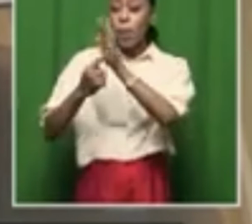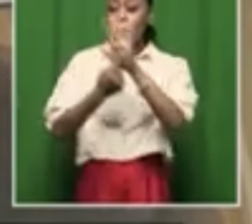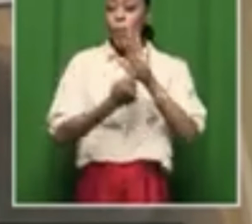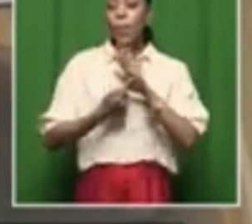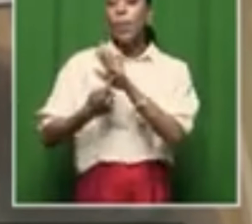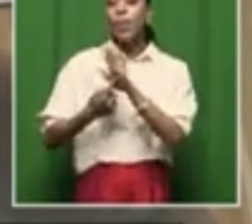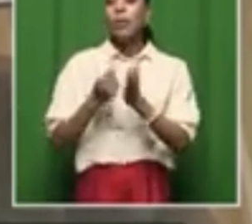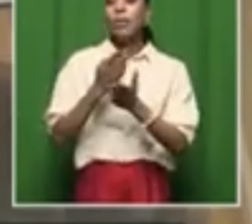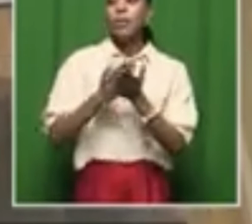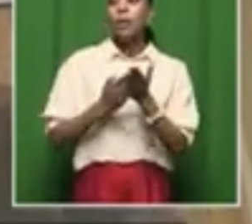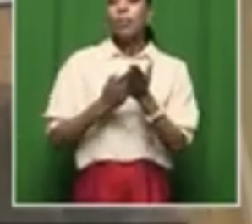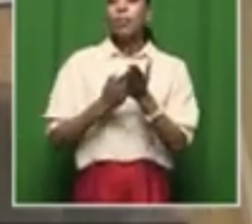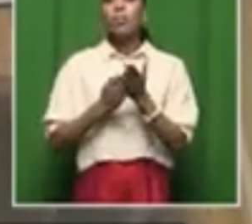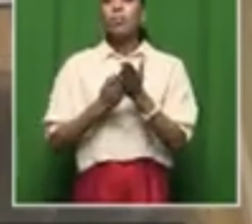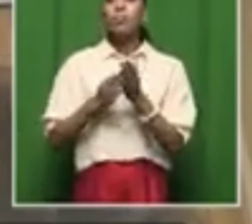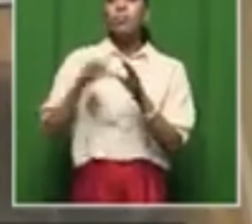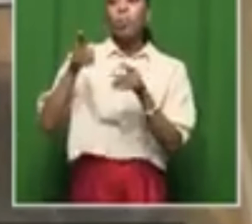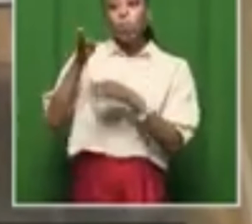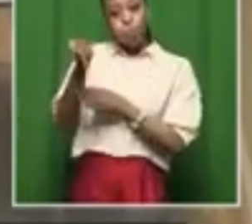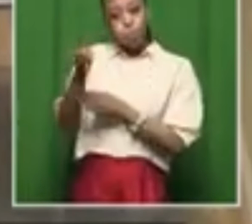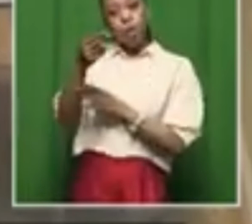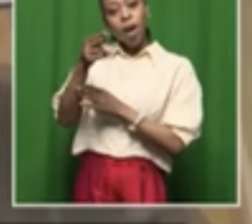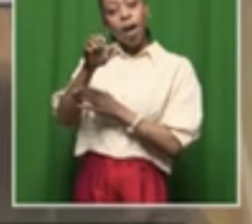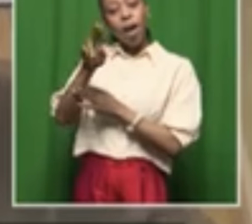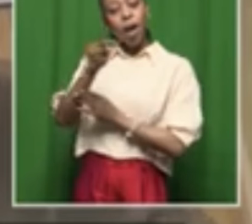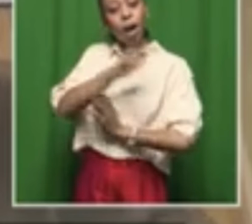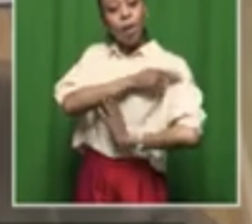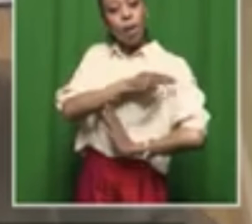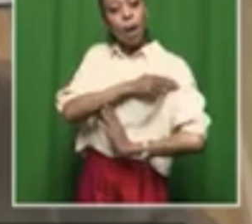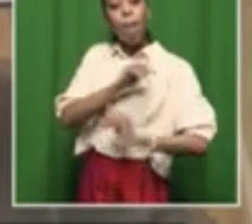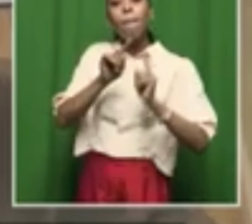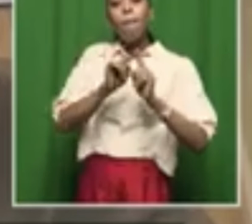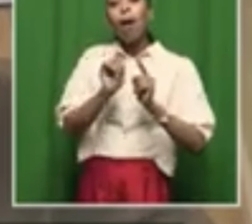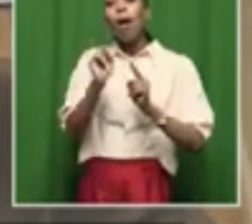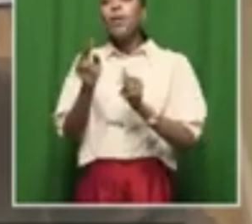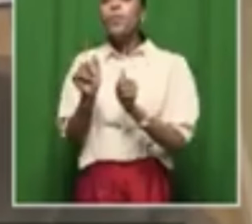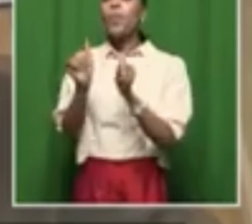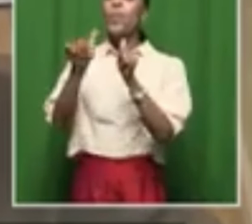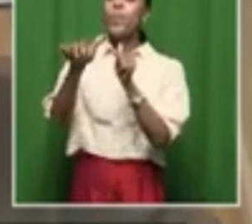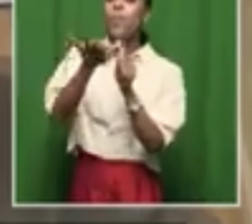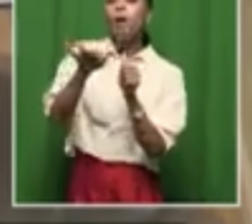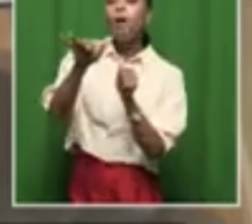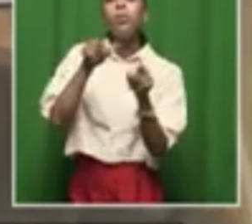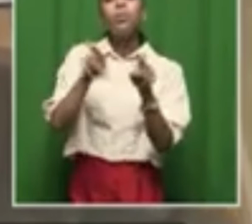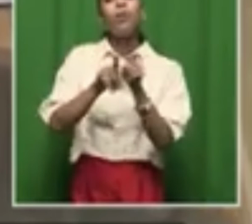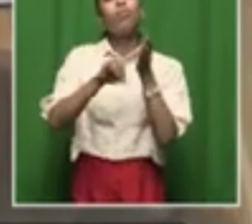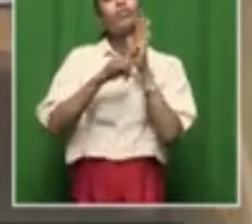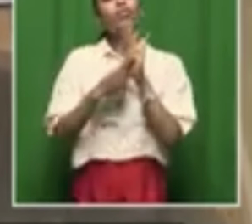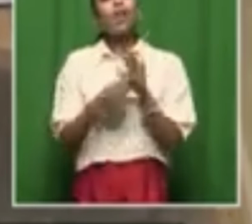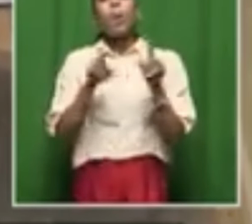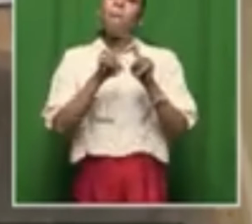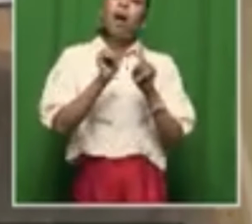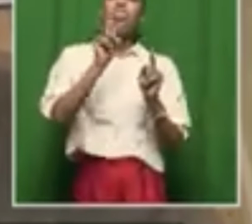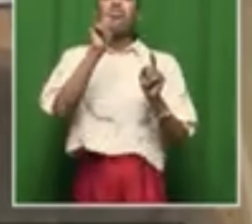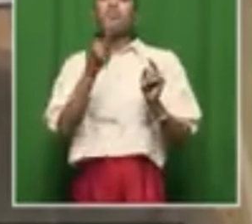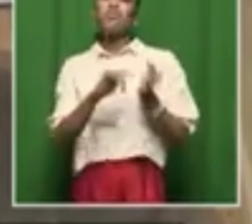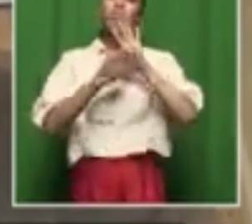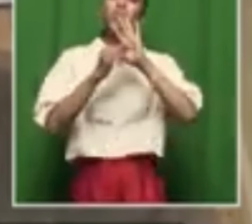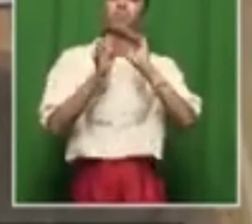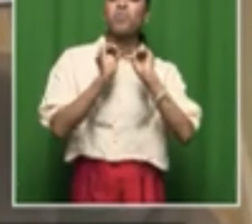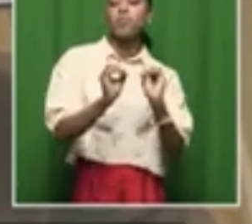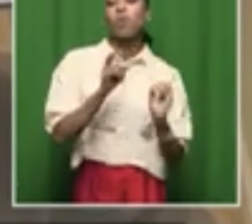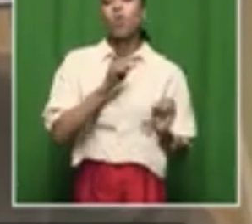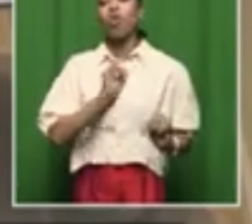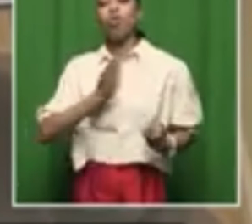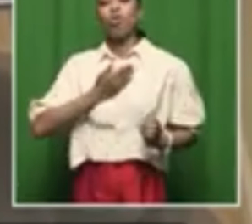course, are like Helen Joseph, but they also showed pictures of the good areas, which, of course, you won't show on TV because you said you